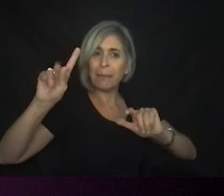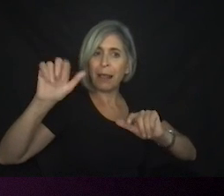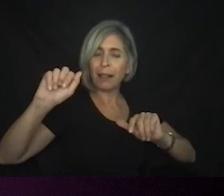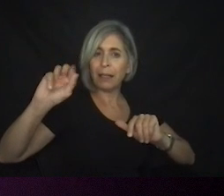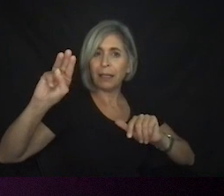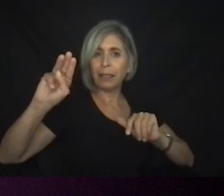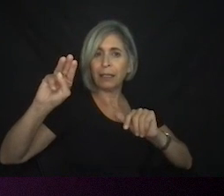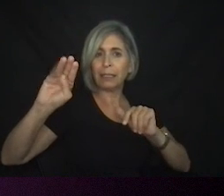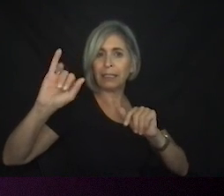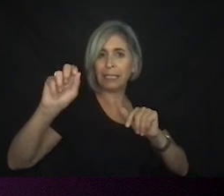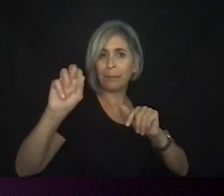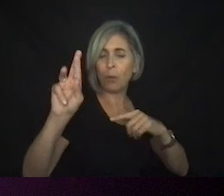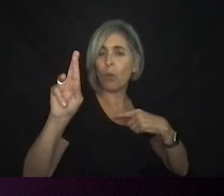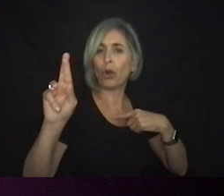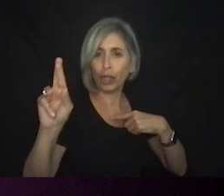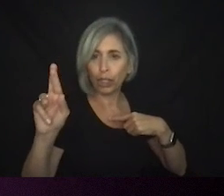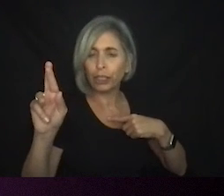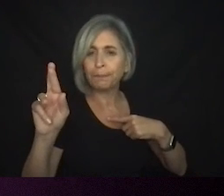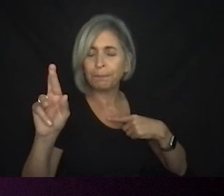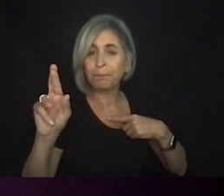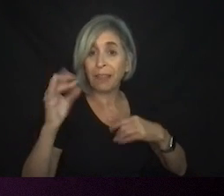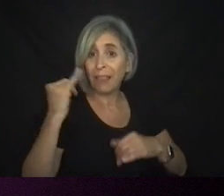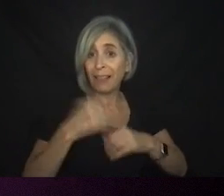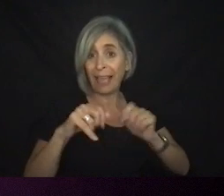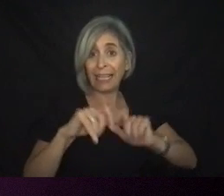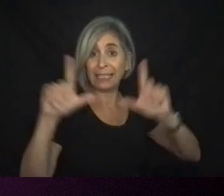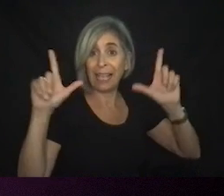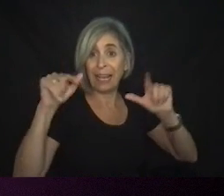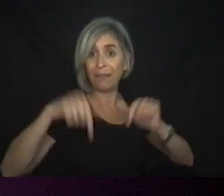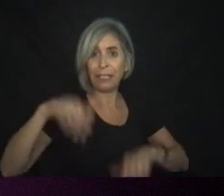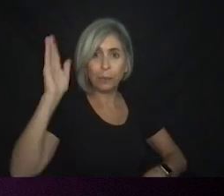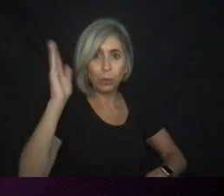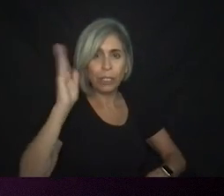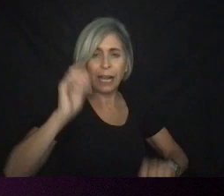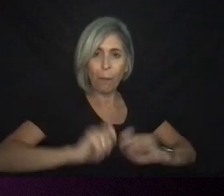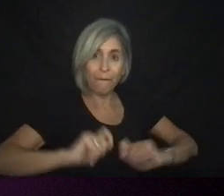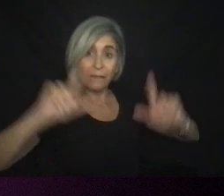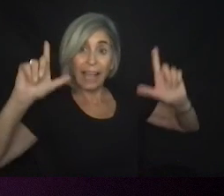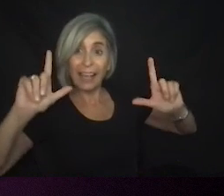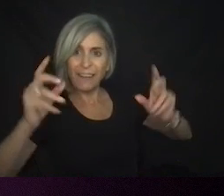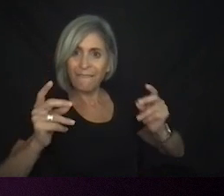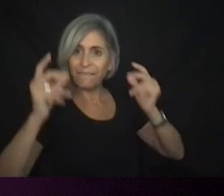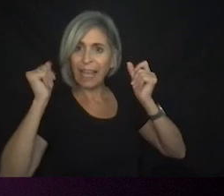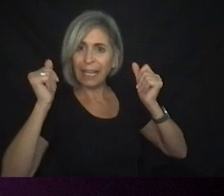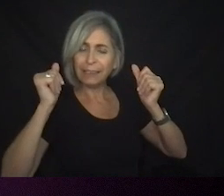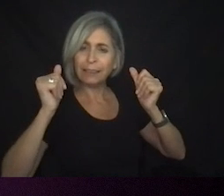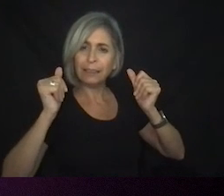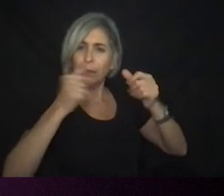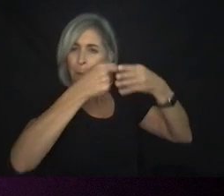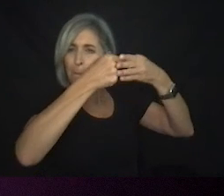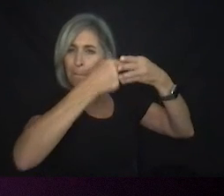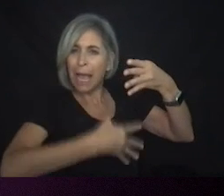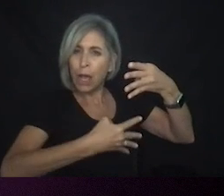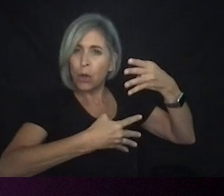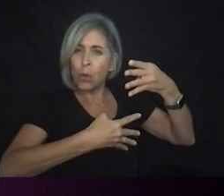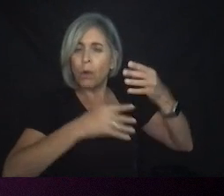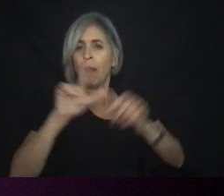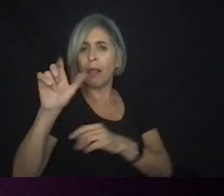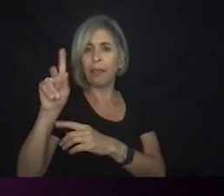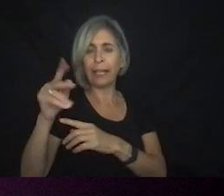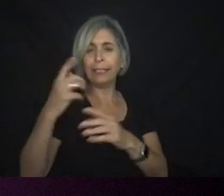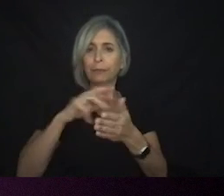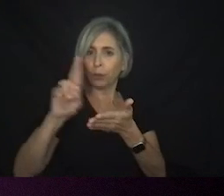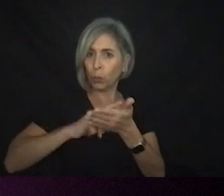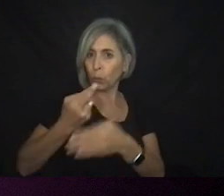Seymour. And the last slide of this presentation, I'll flash it for a quick second, is just like a bunch of links